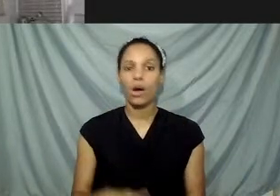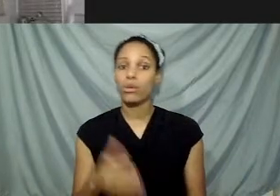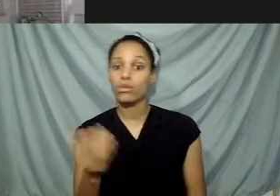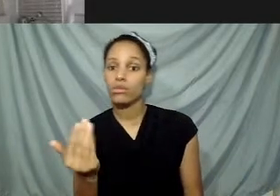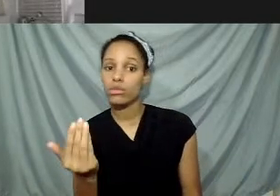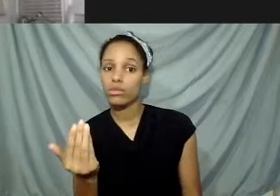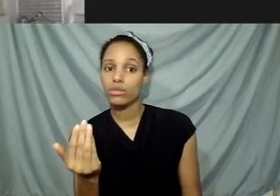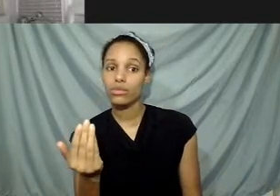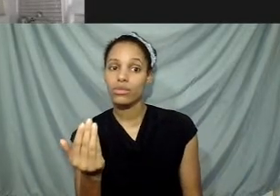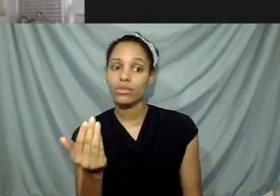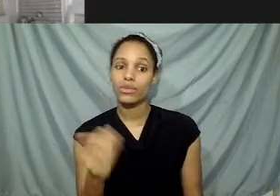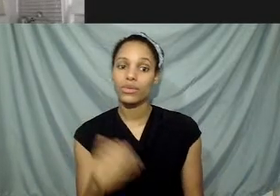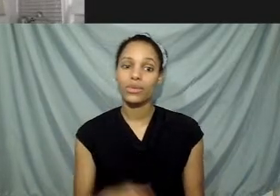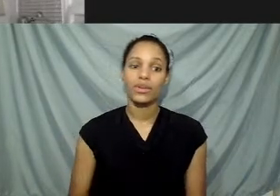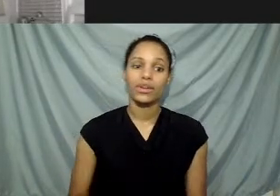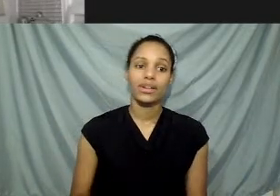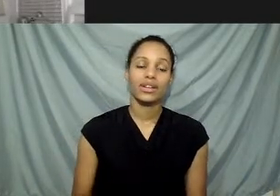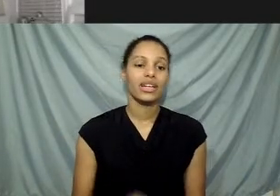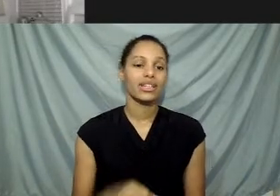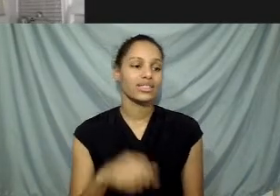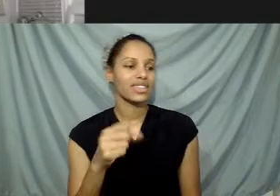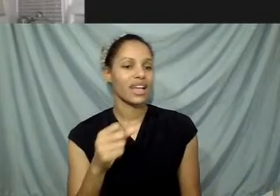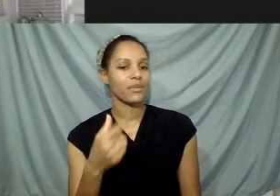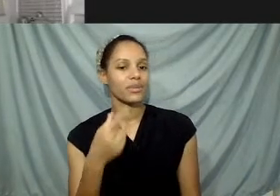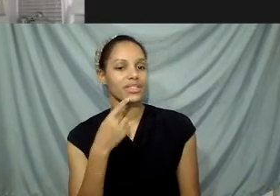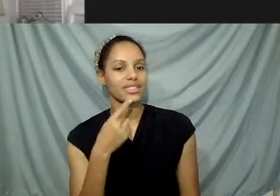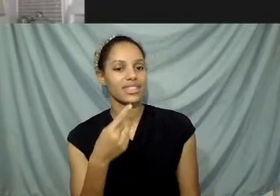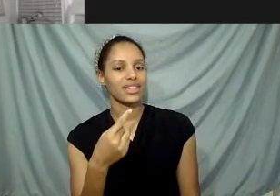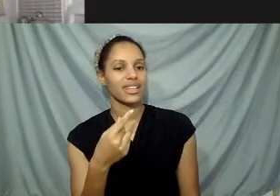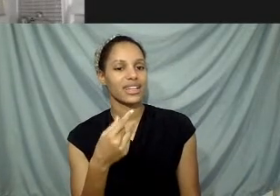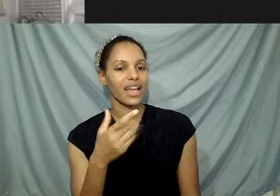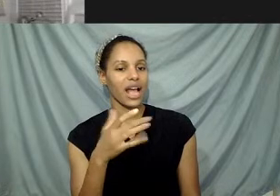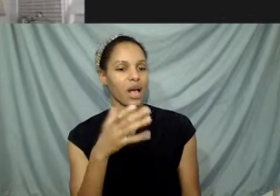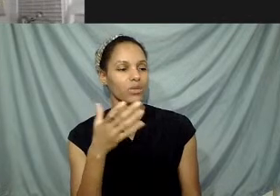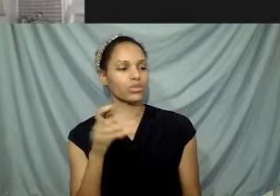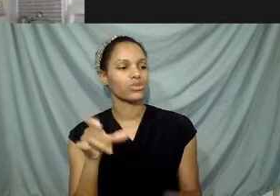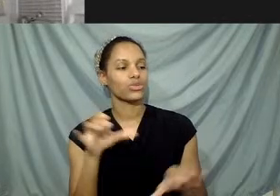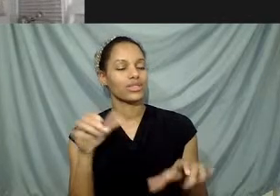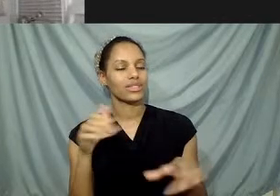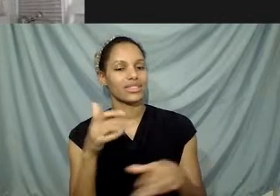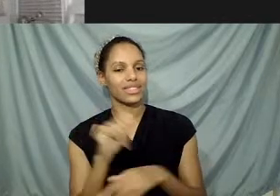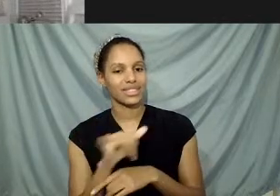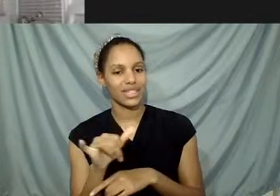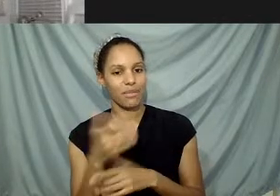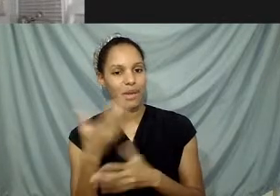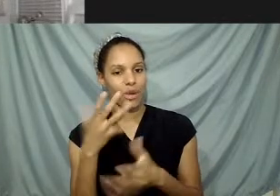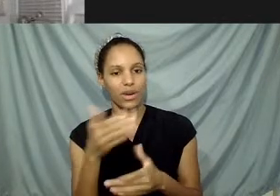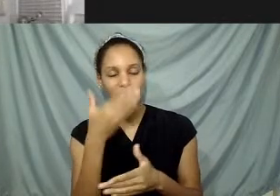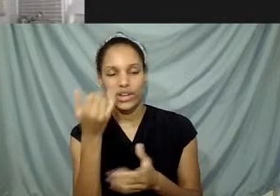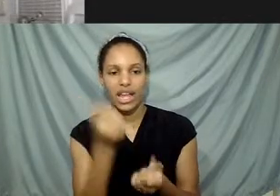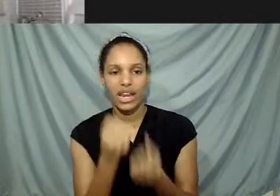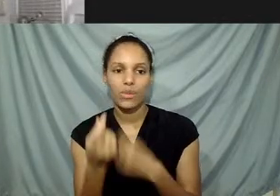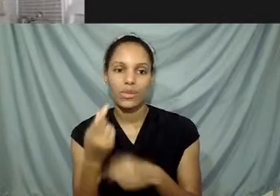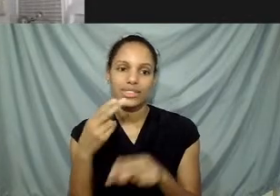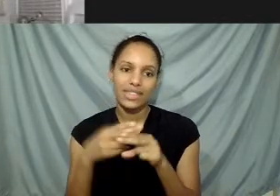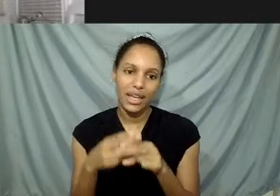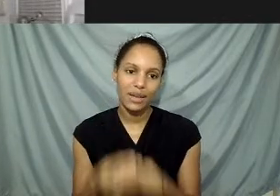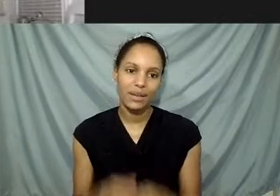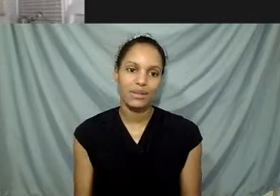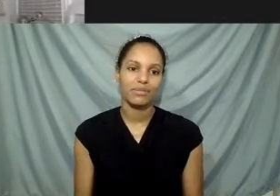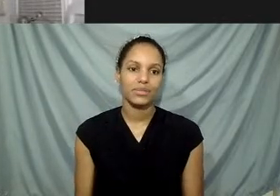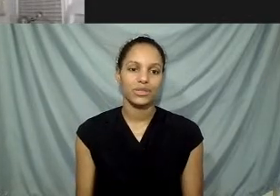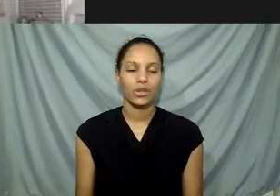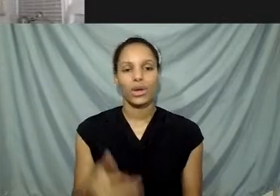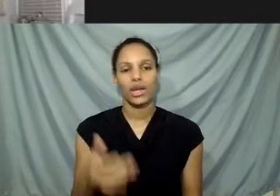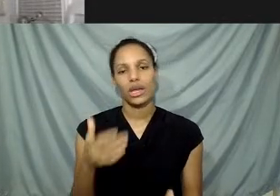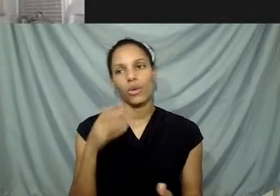Deva. I was just gonna piggyback and say I'm definitely gonna do the same thing, because I don't want to forget anybody's name, because it would keep me up at